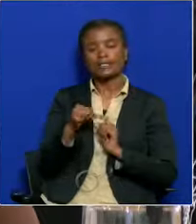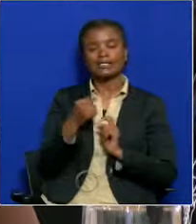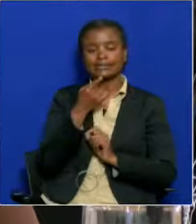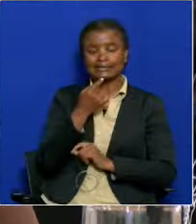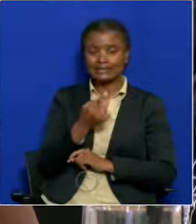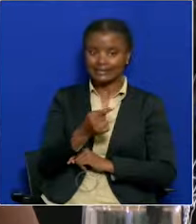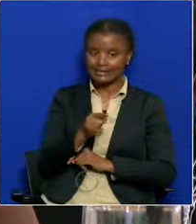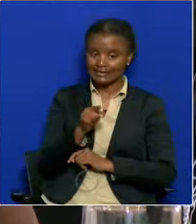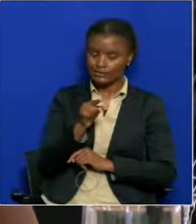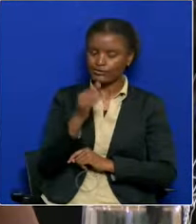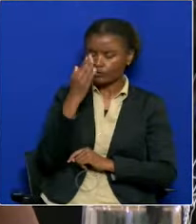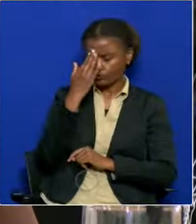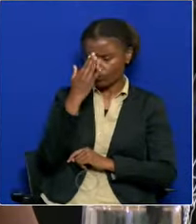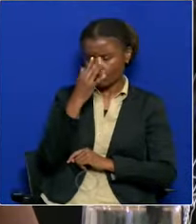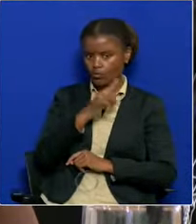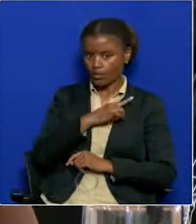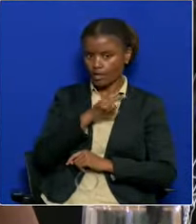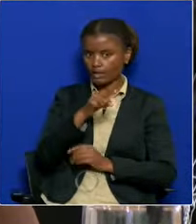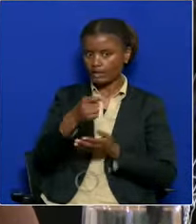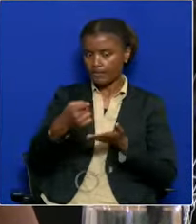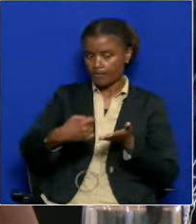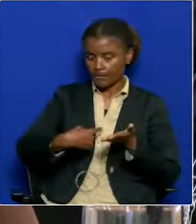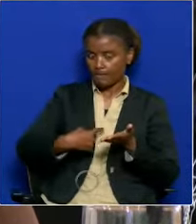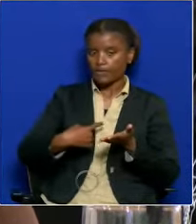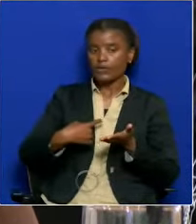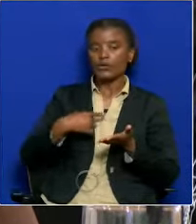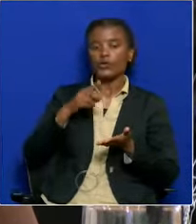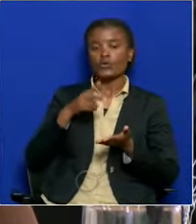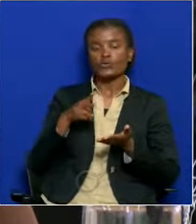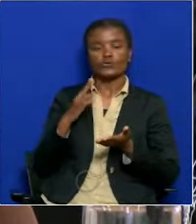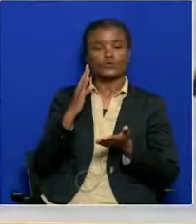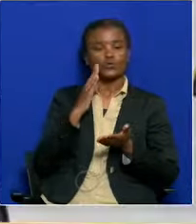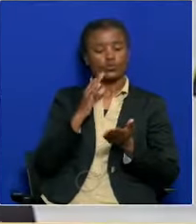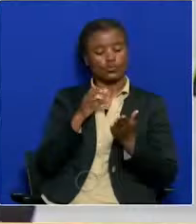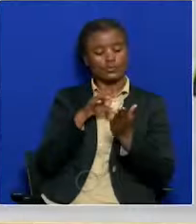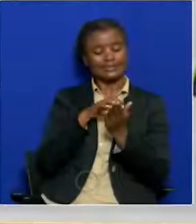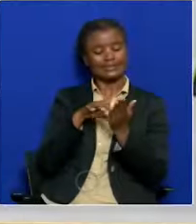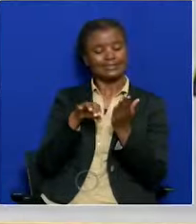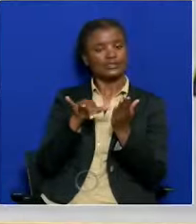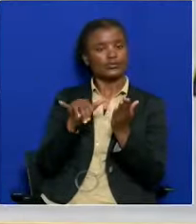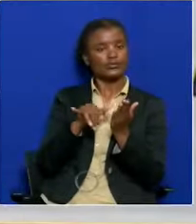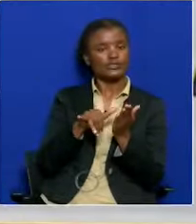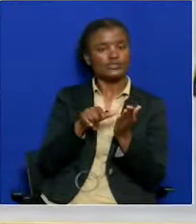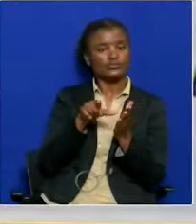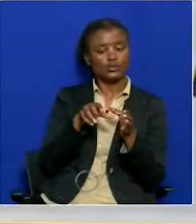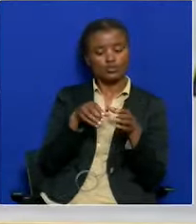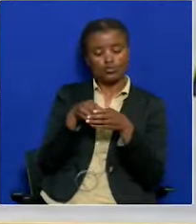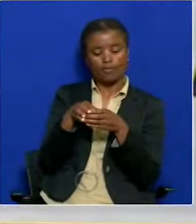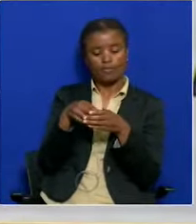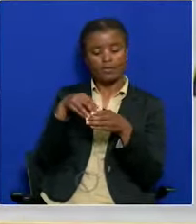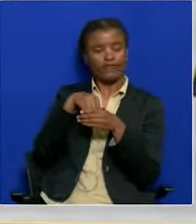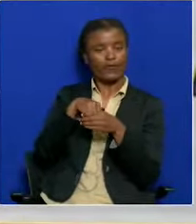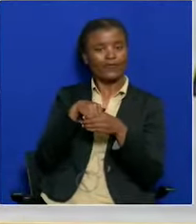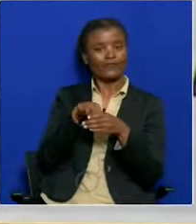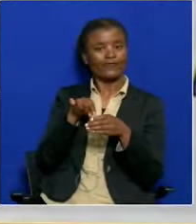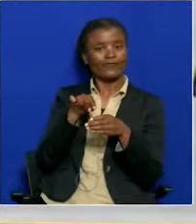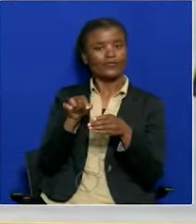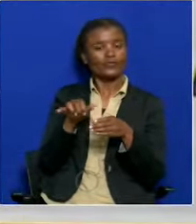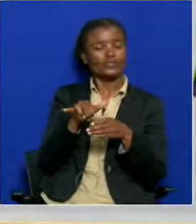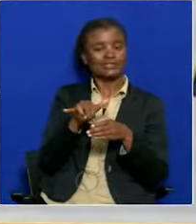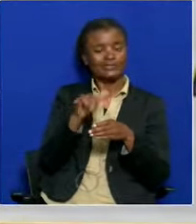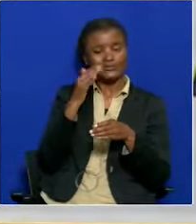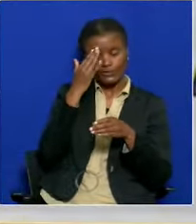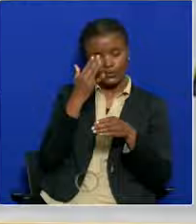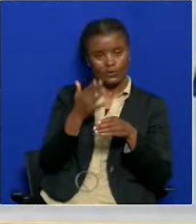it to you, and you know which section and grouping he's part of. And hence, even on your end,